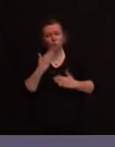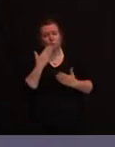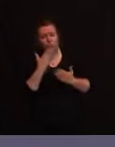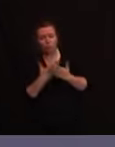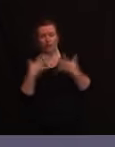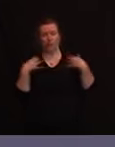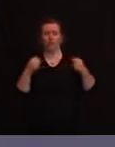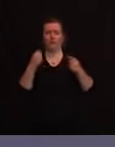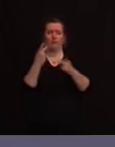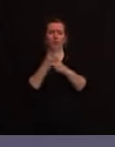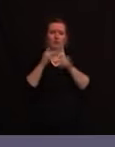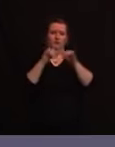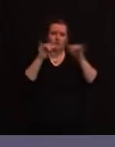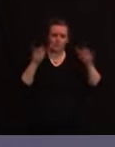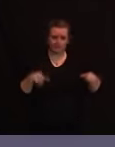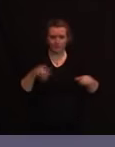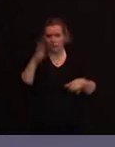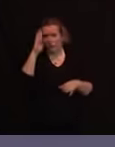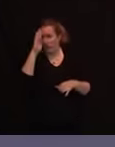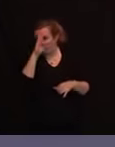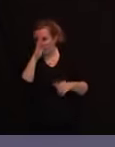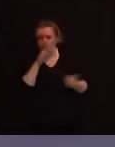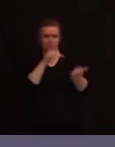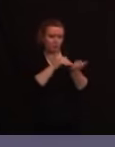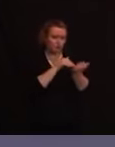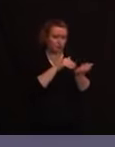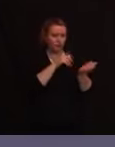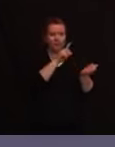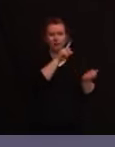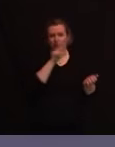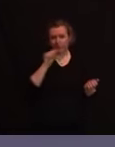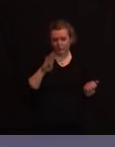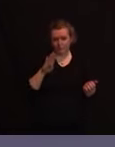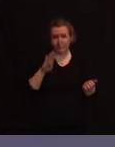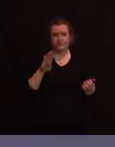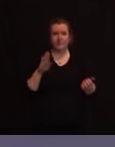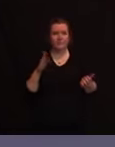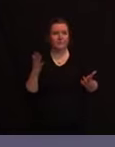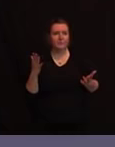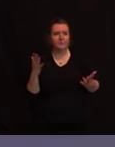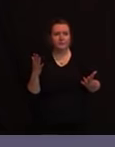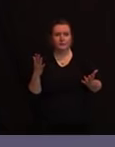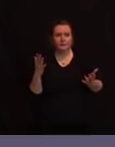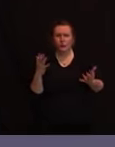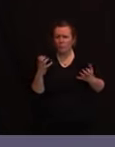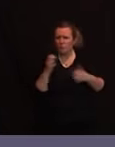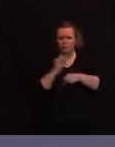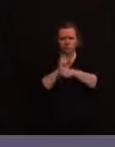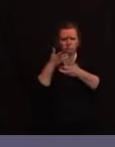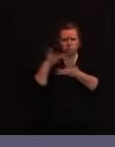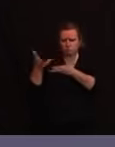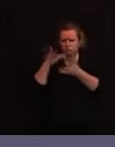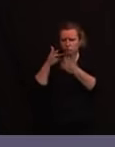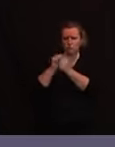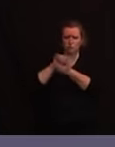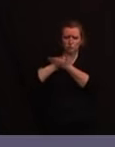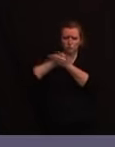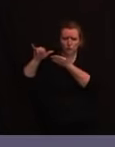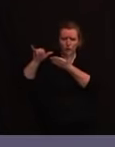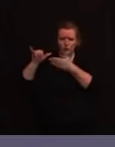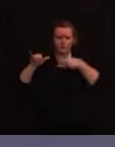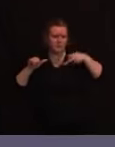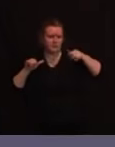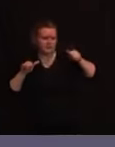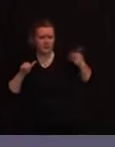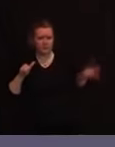Governor Cuomo, about the notion of trying to do something coordinated regionally. And the ability, tell me if you disagree with this, Lisa or Judy, the